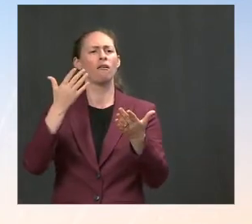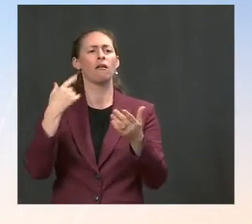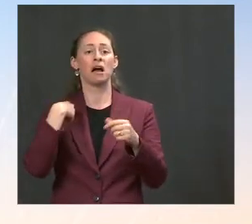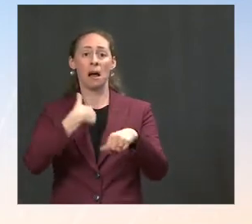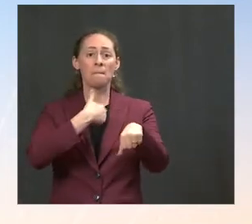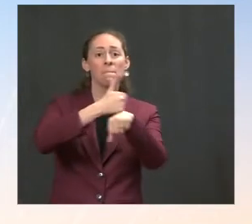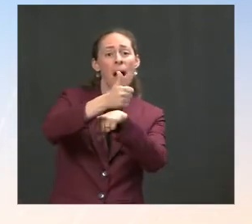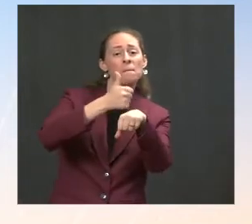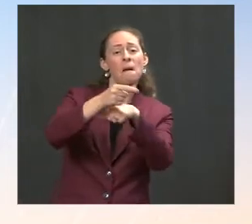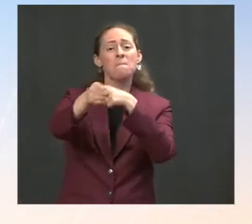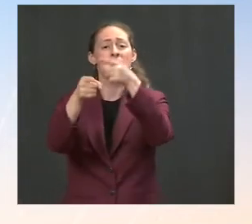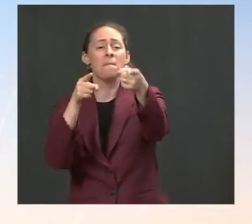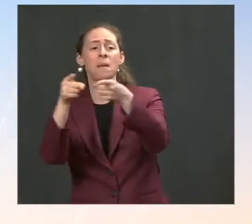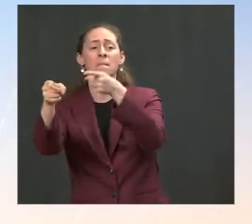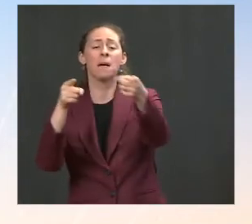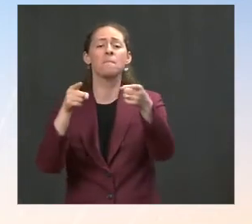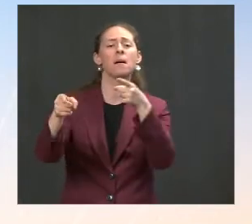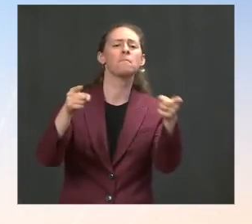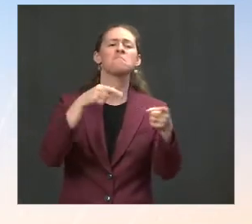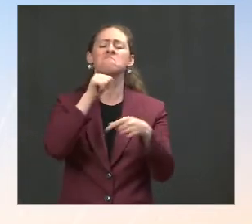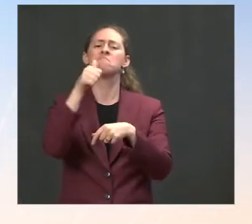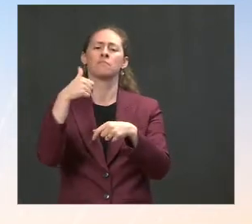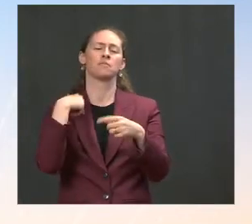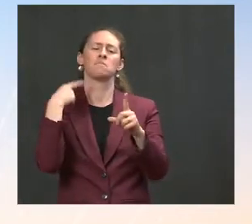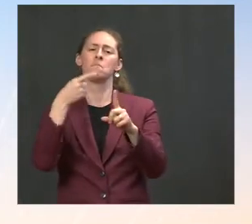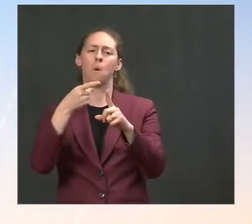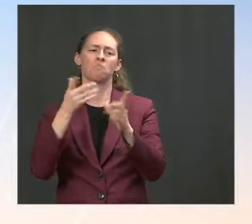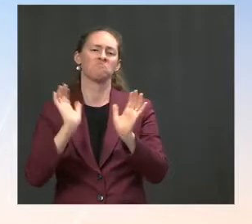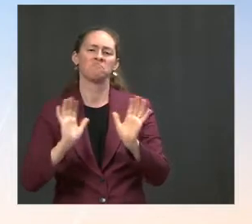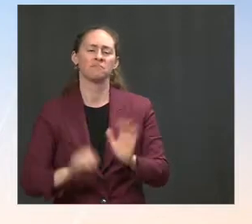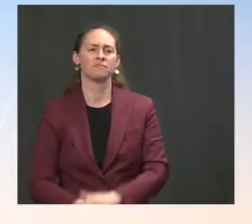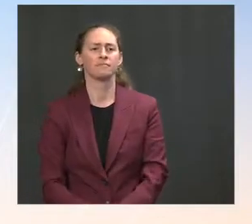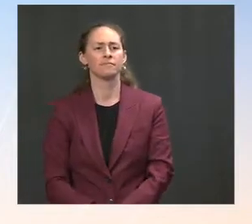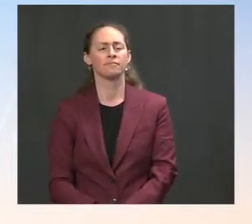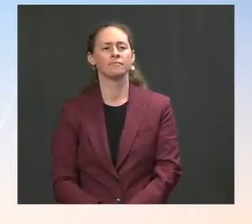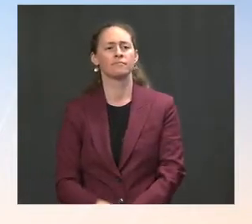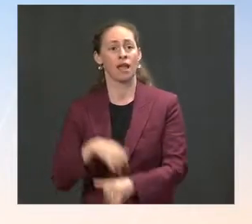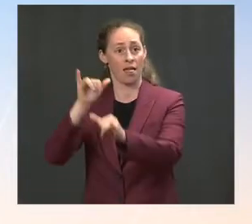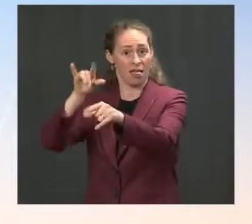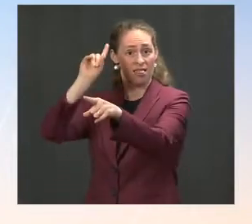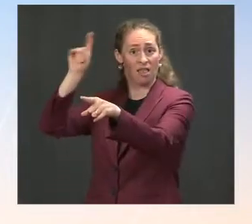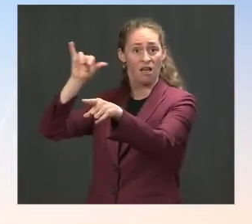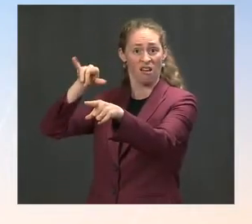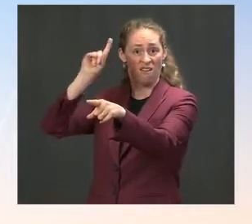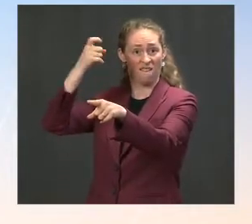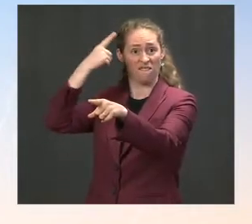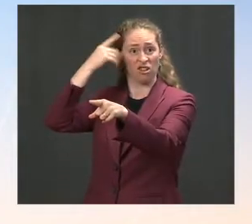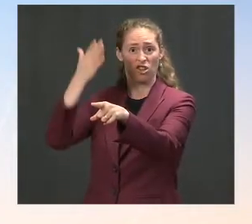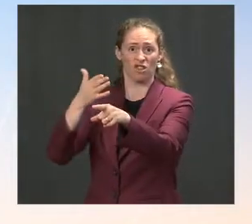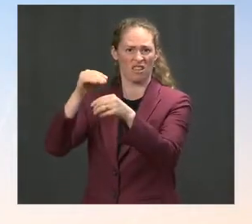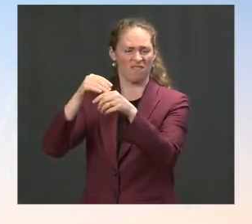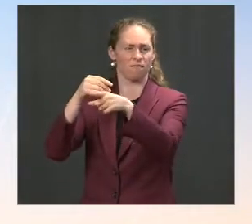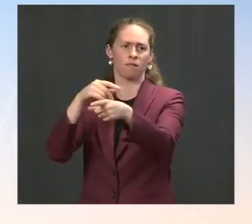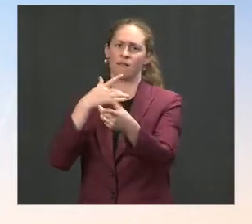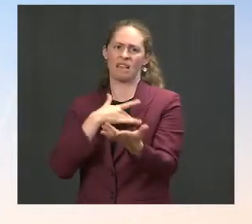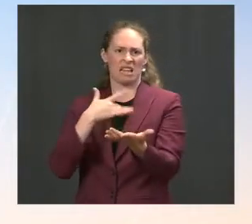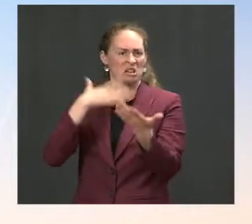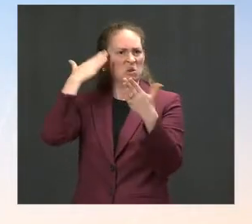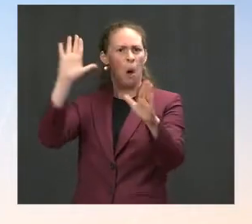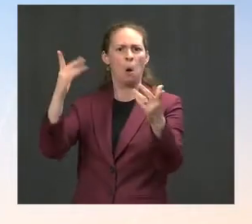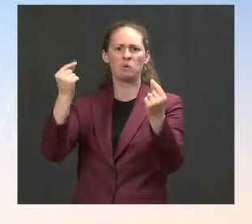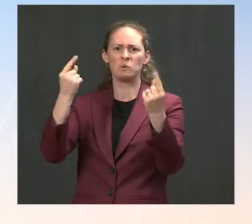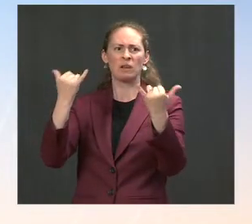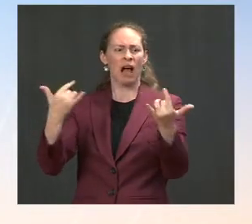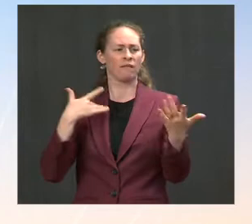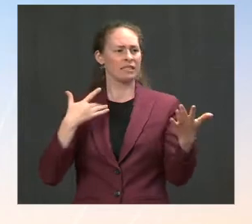We're here to provide accurate information. She says that she doesn't know what else she can do at this point, that she's hit a brick wall with trying to